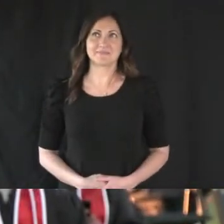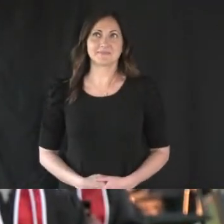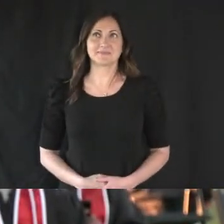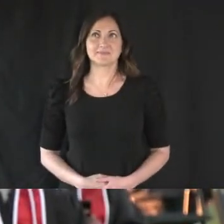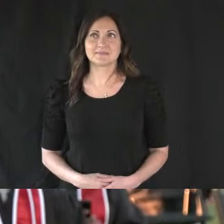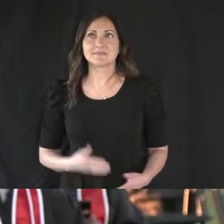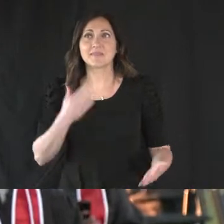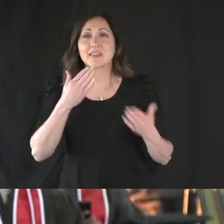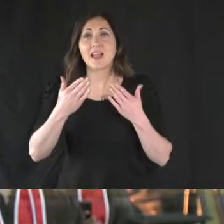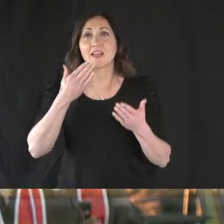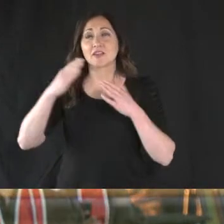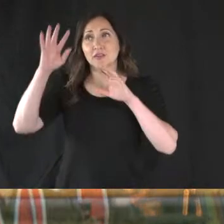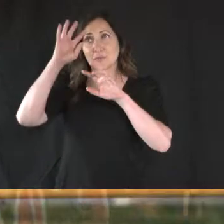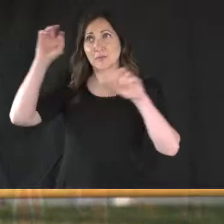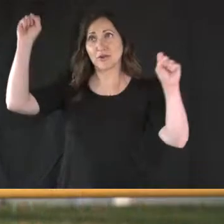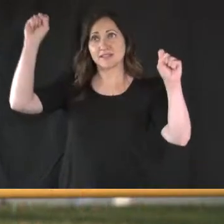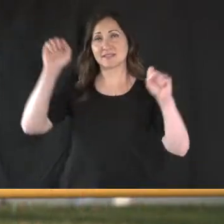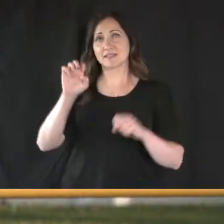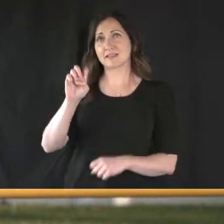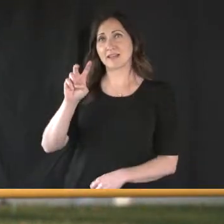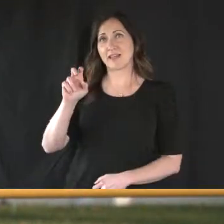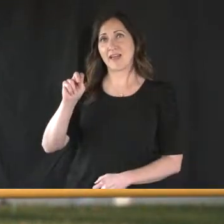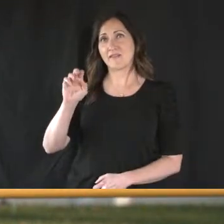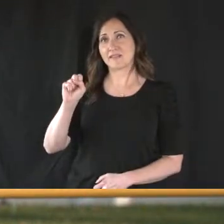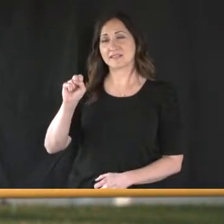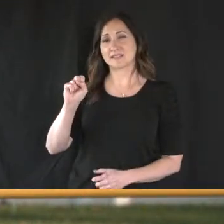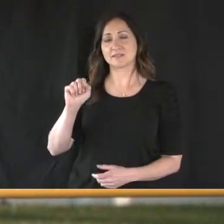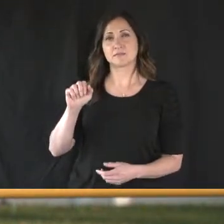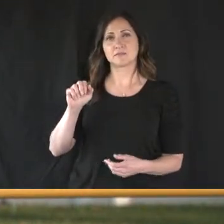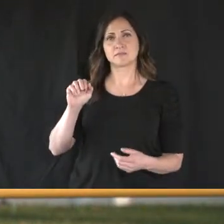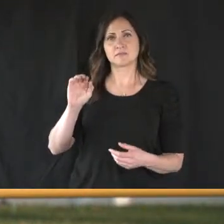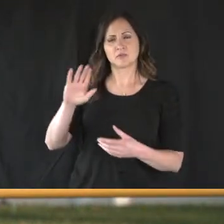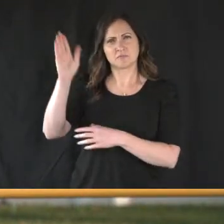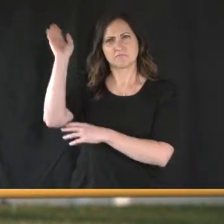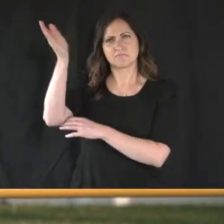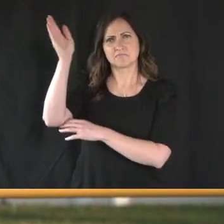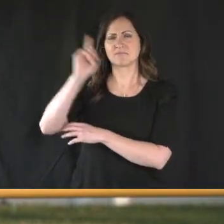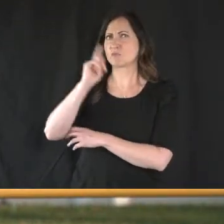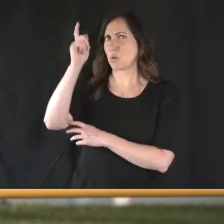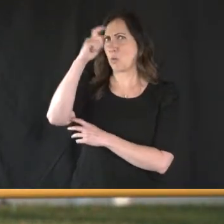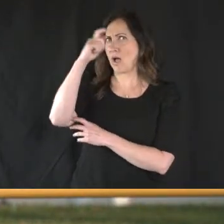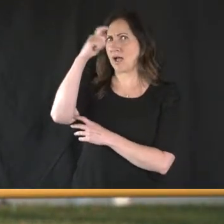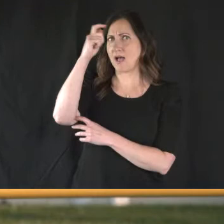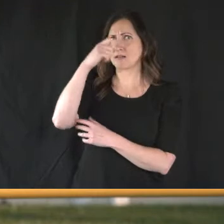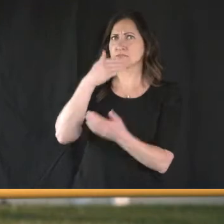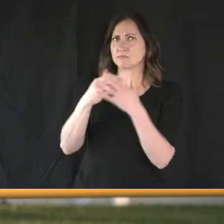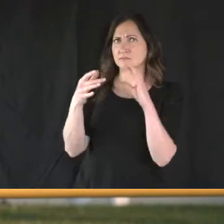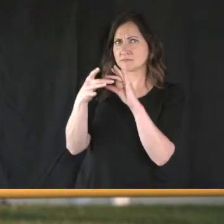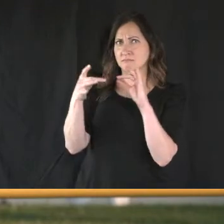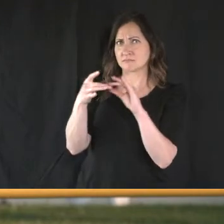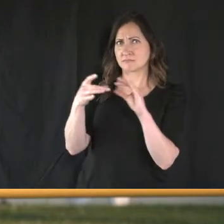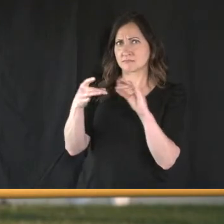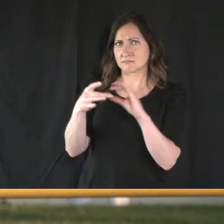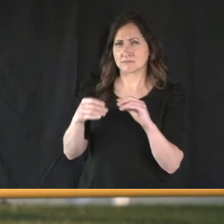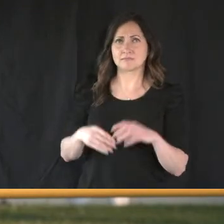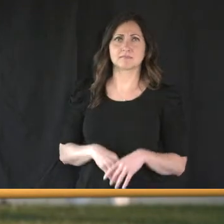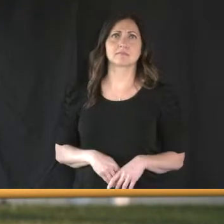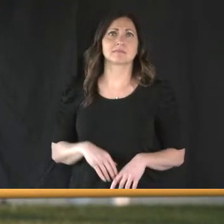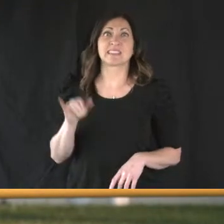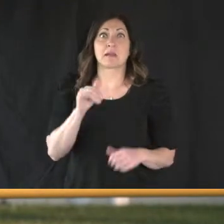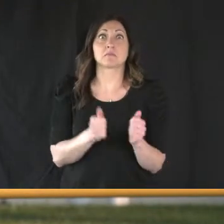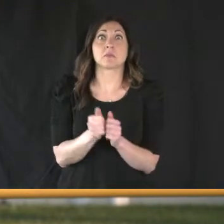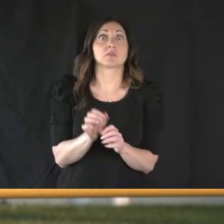Thank you, President Evans, for your wise, inspiring remarks, but more importantly, your